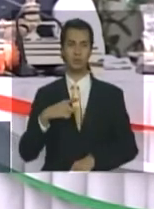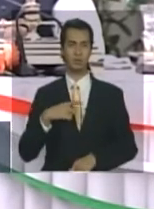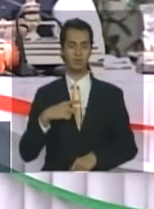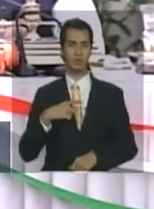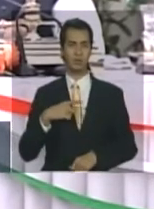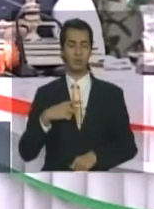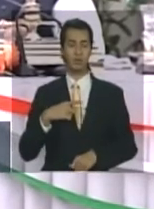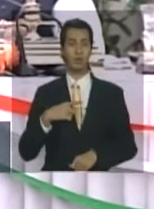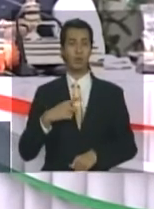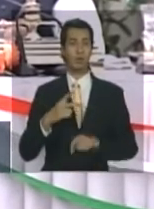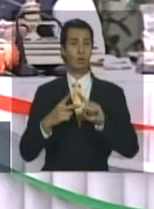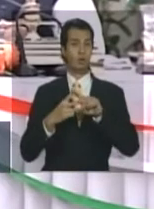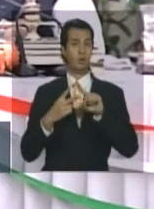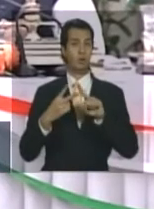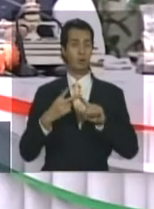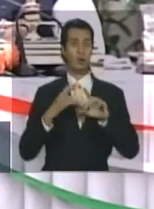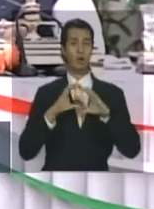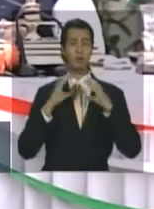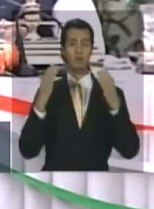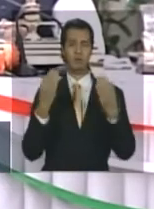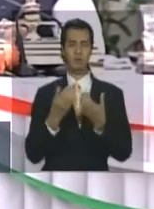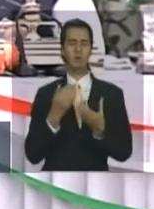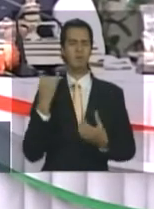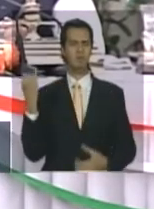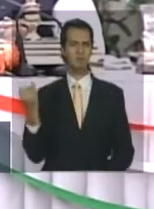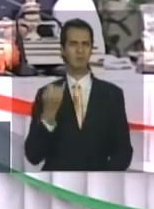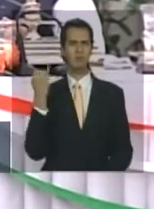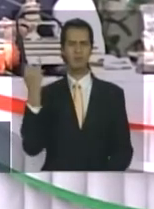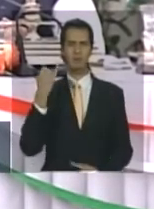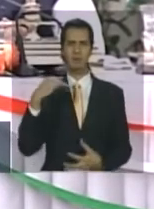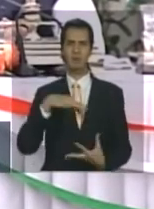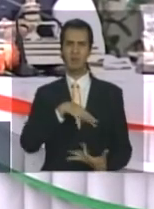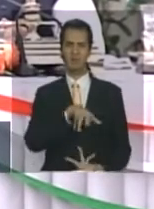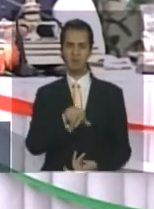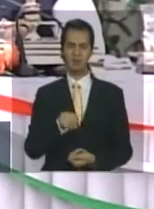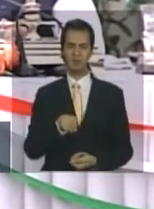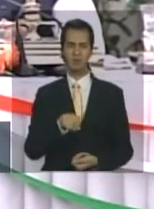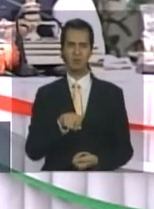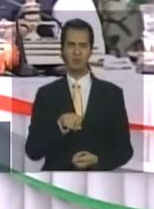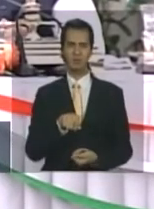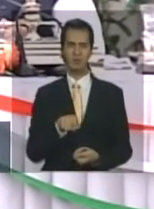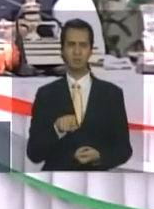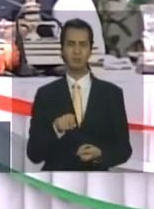das duas grandes realizações de